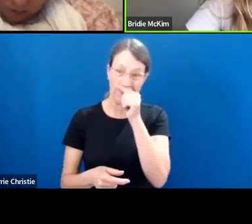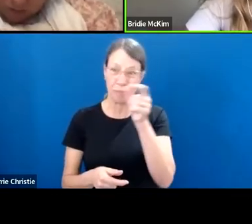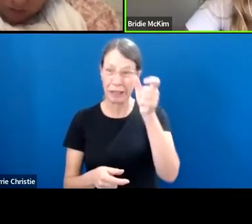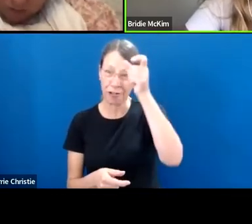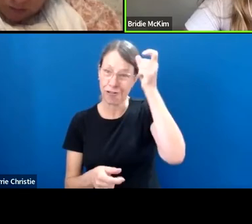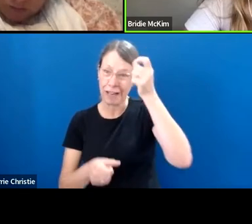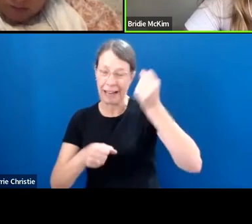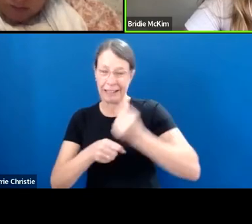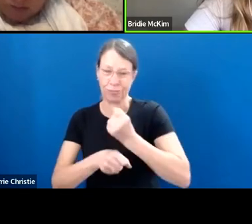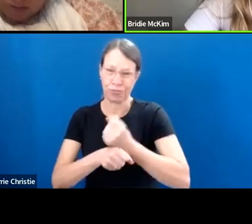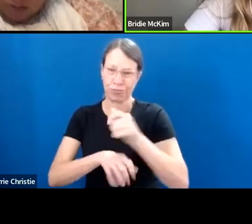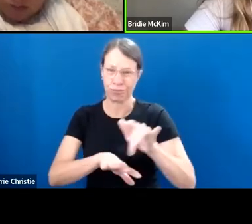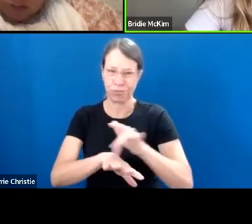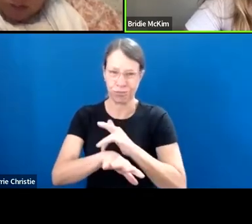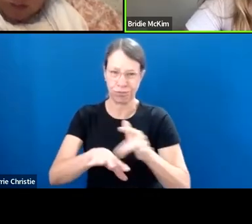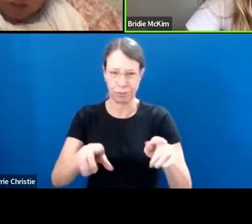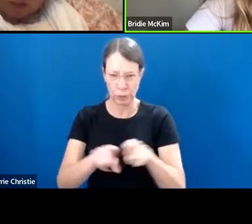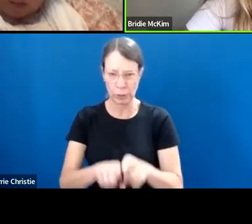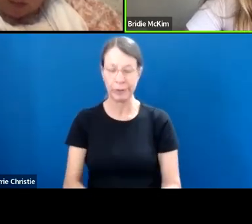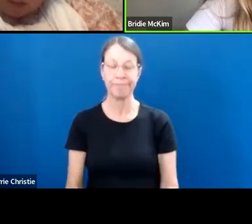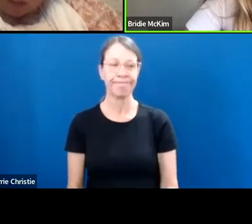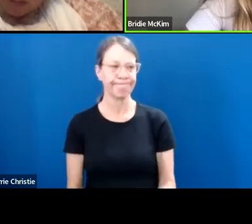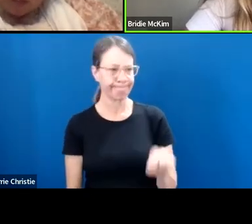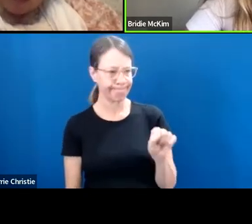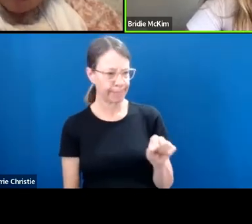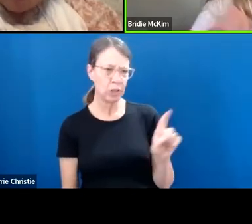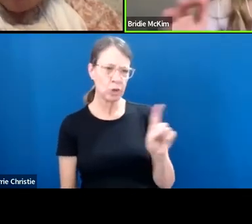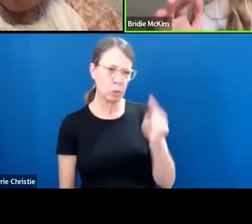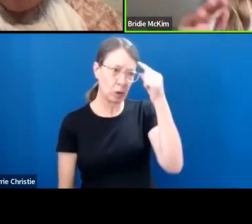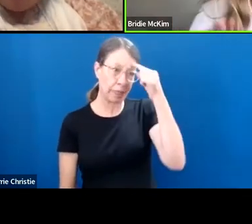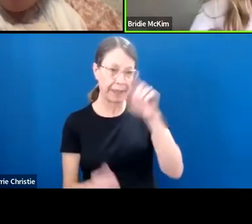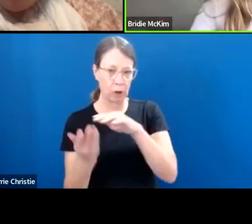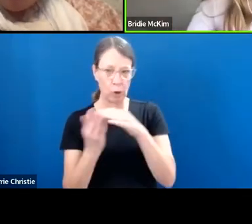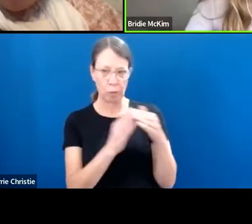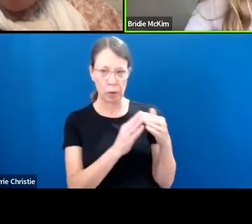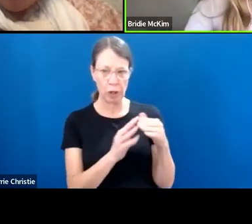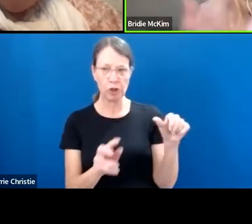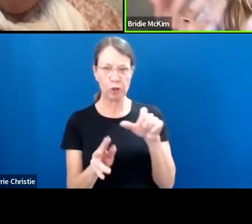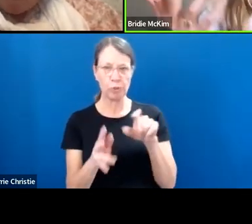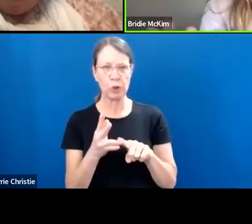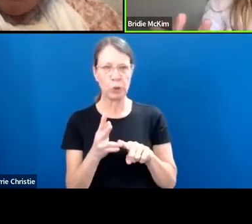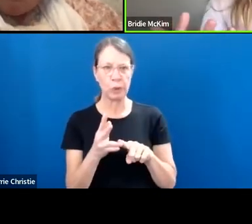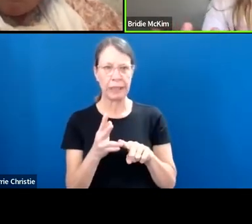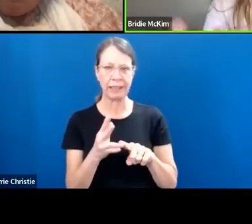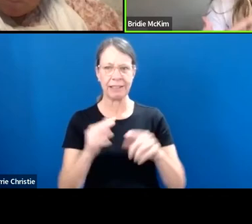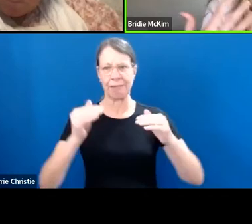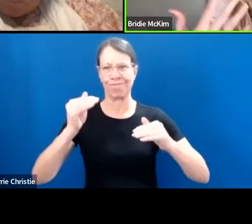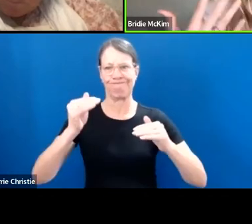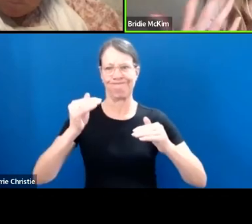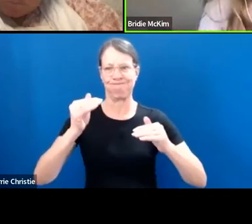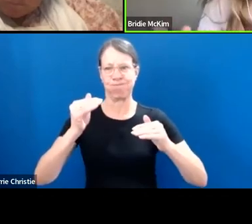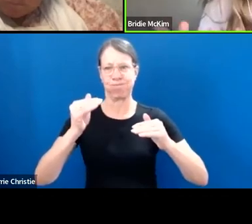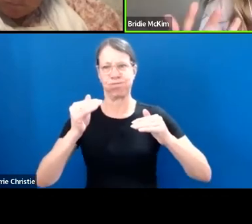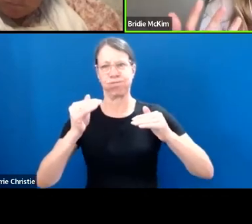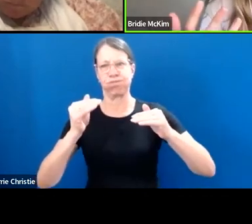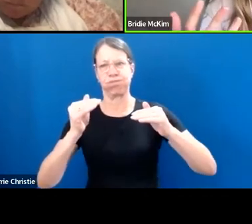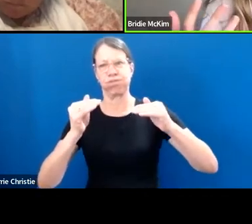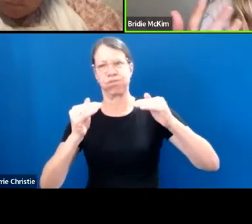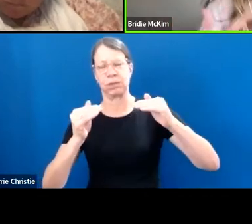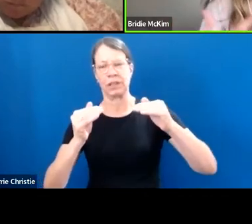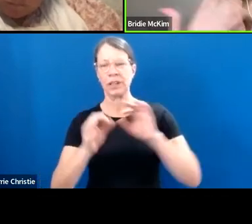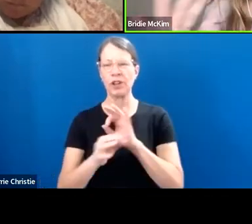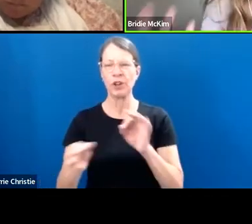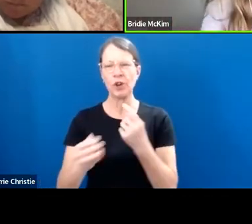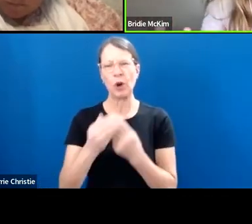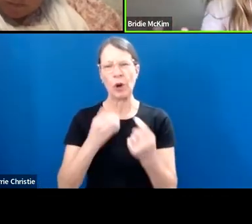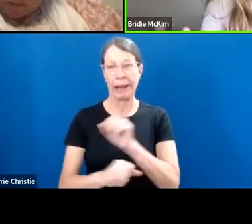a community to make ourselves, to kind of bridge the gap? I mean, of course, it's not only our